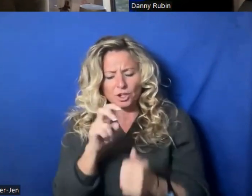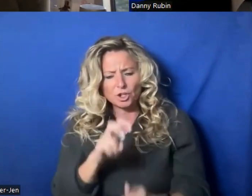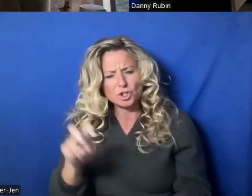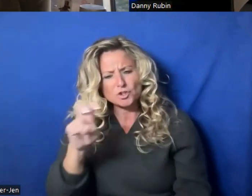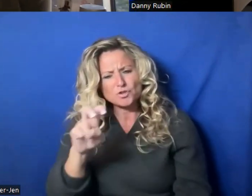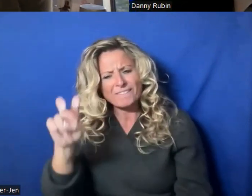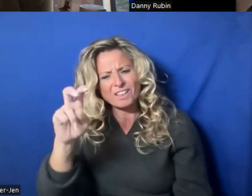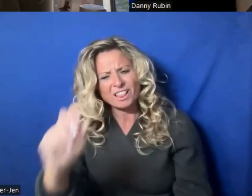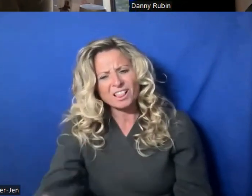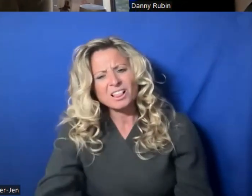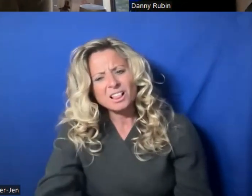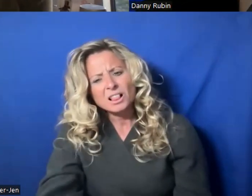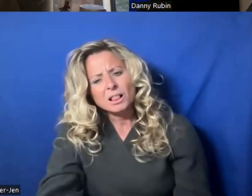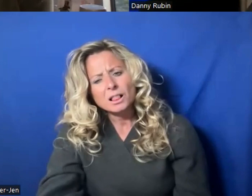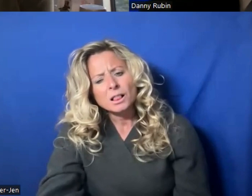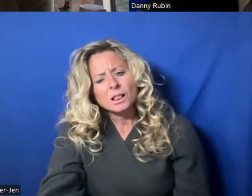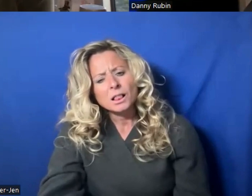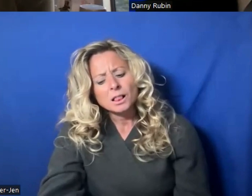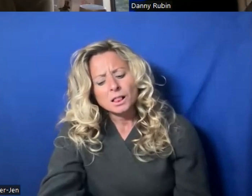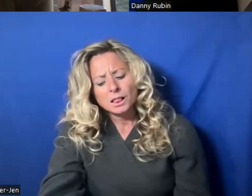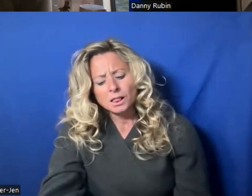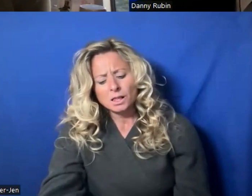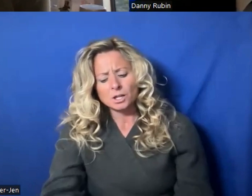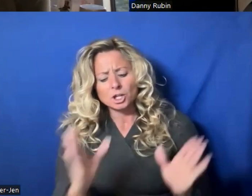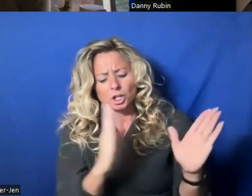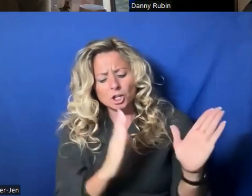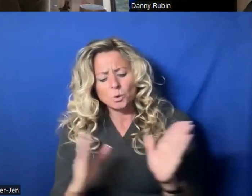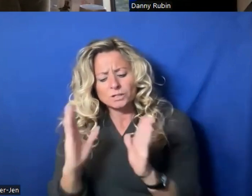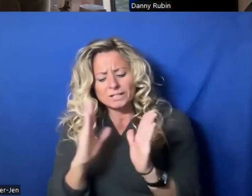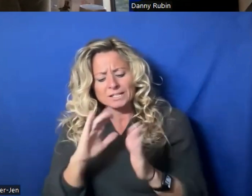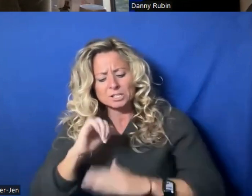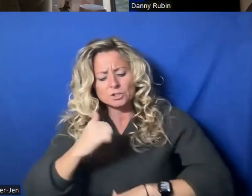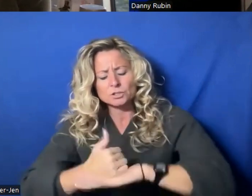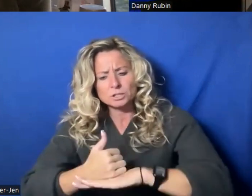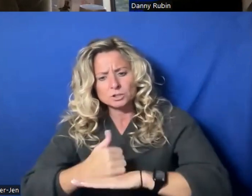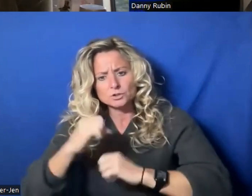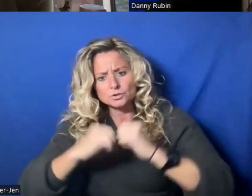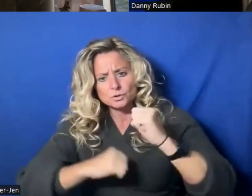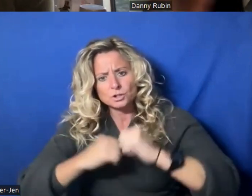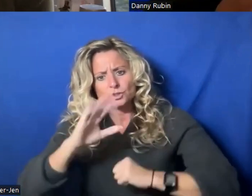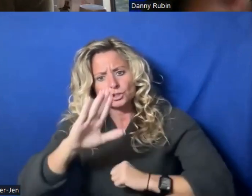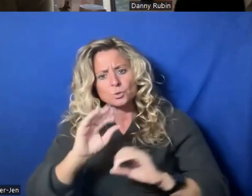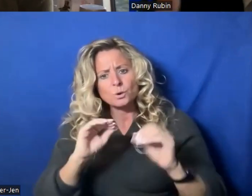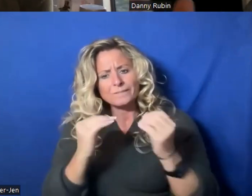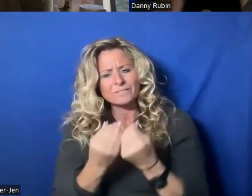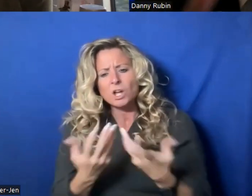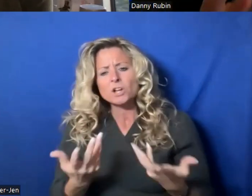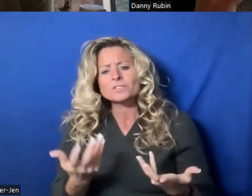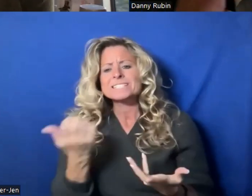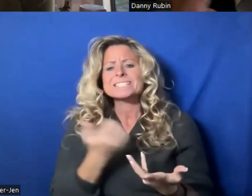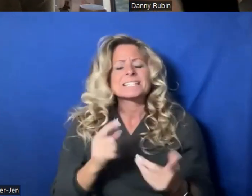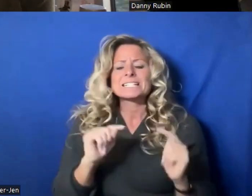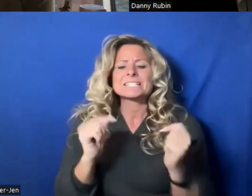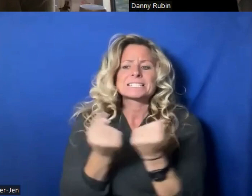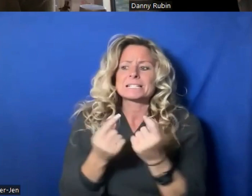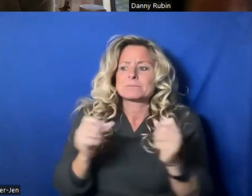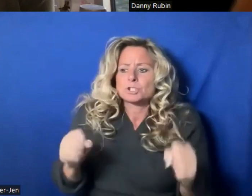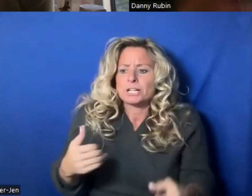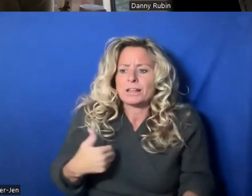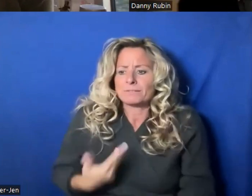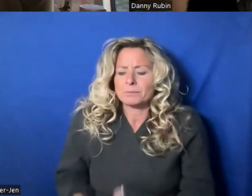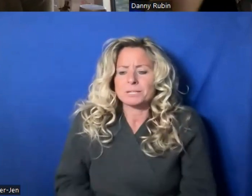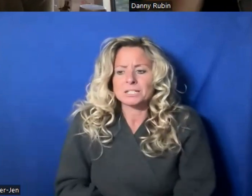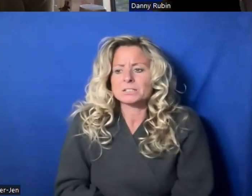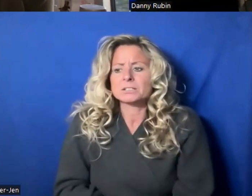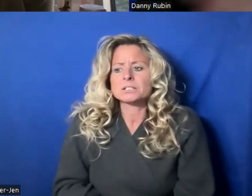the travel organizational structure like in your office? Any team might have, you